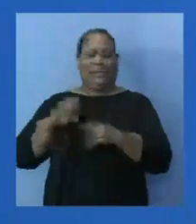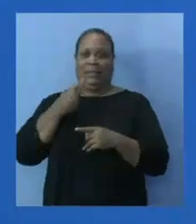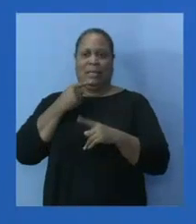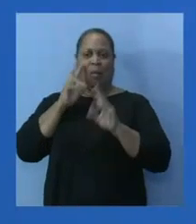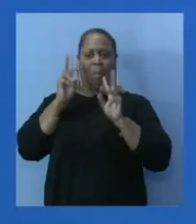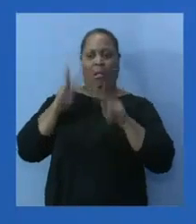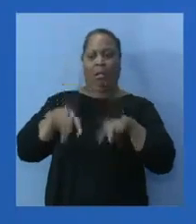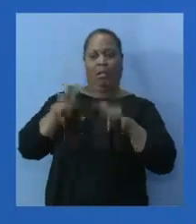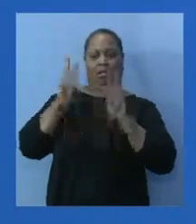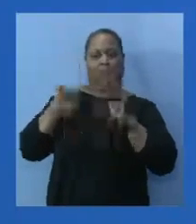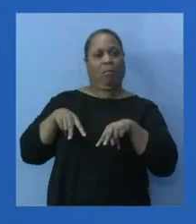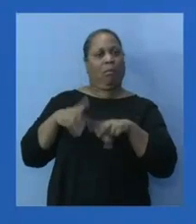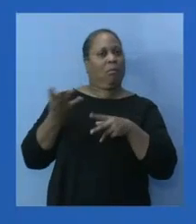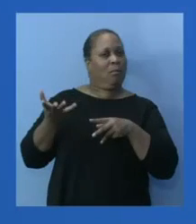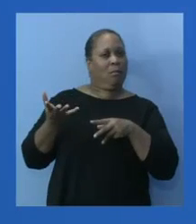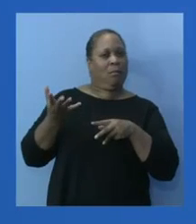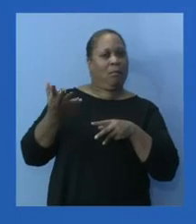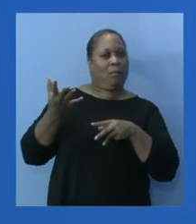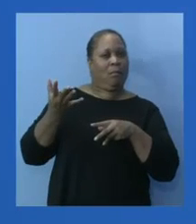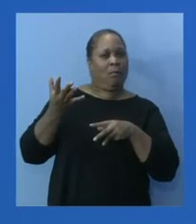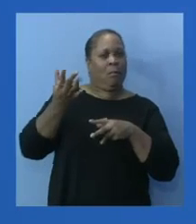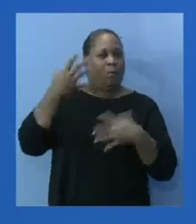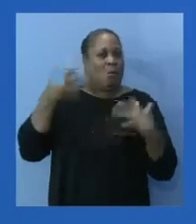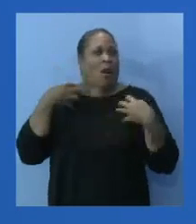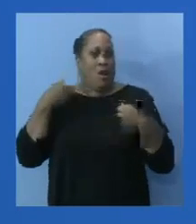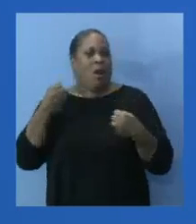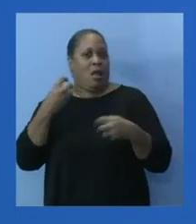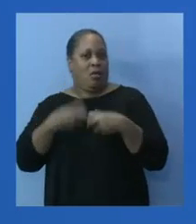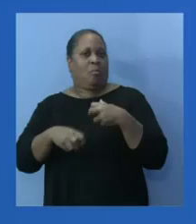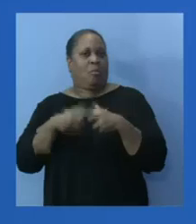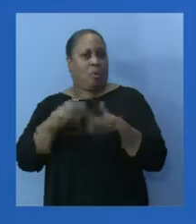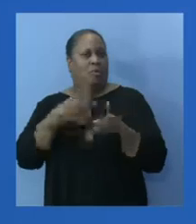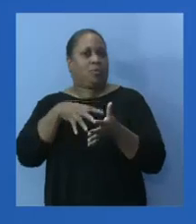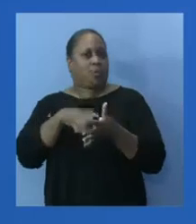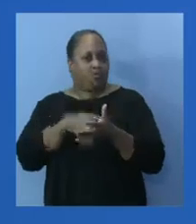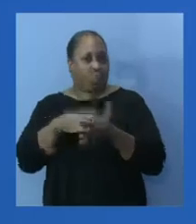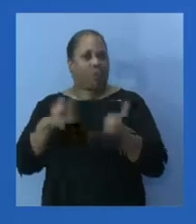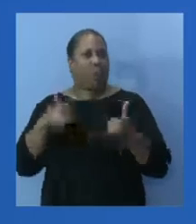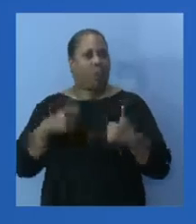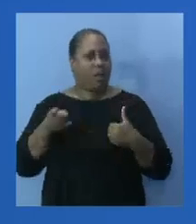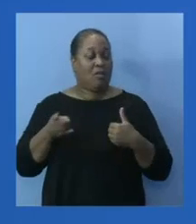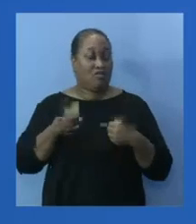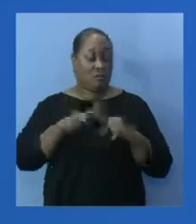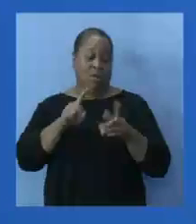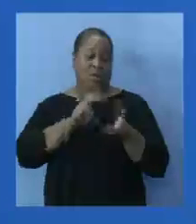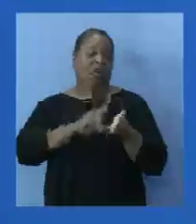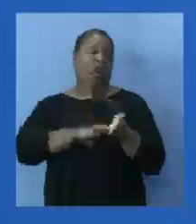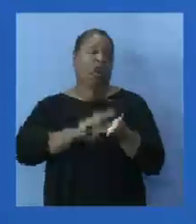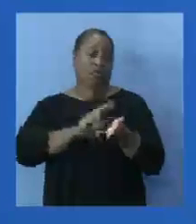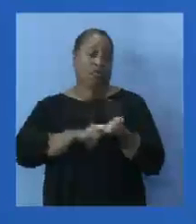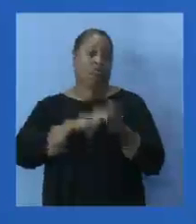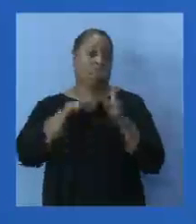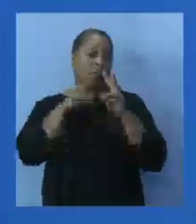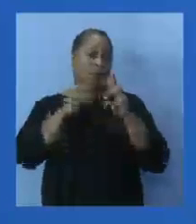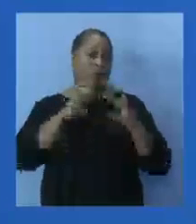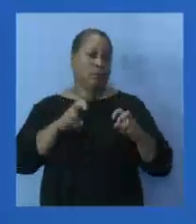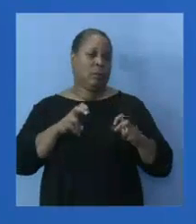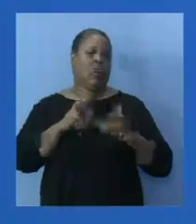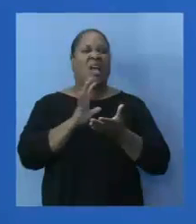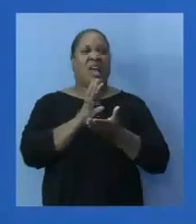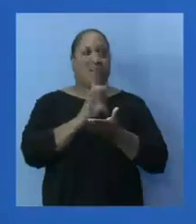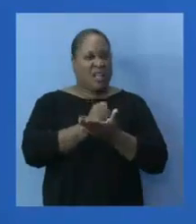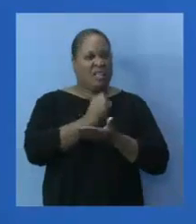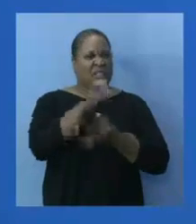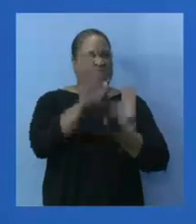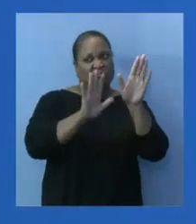looking at people what type of chronic conditions or medical vulnerabilities that they have. But the nurses are assessing that. In some jurisdictions, they do have